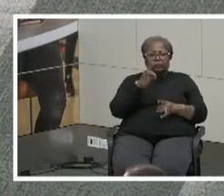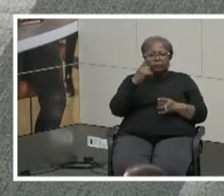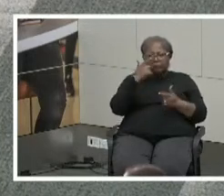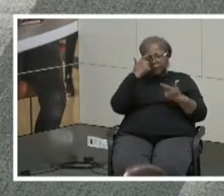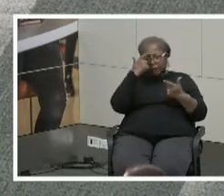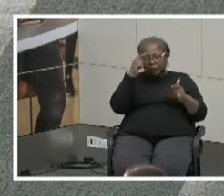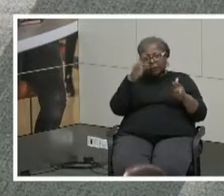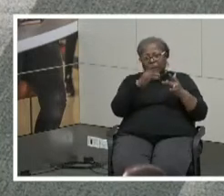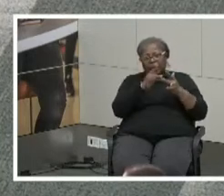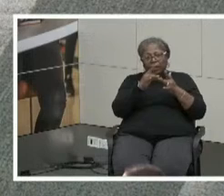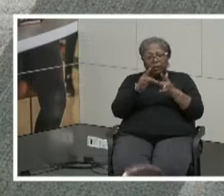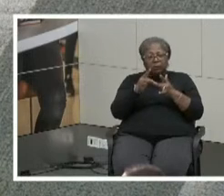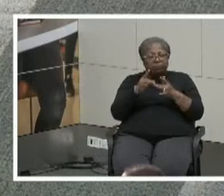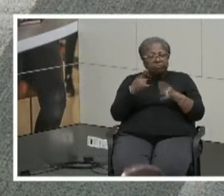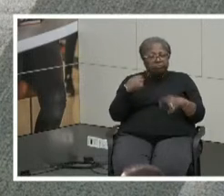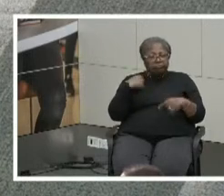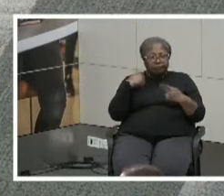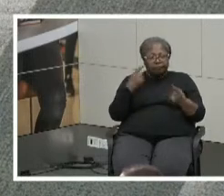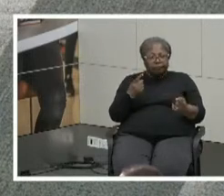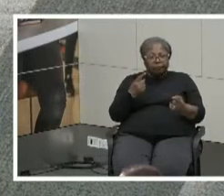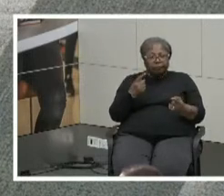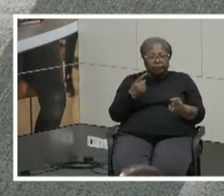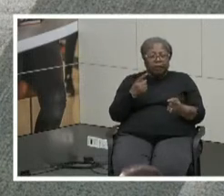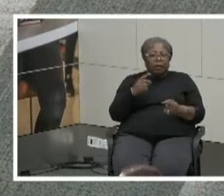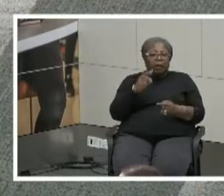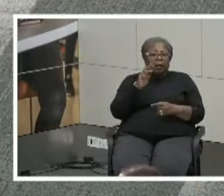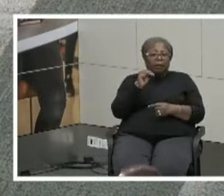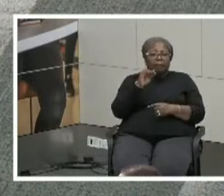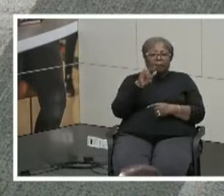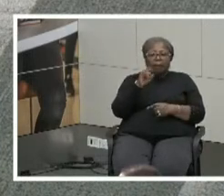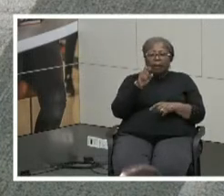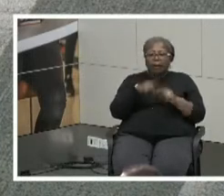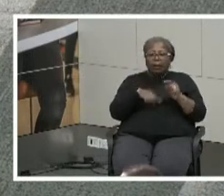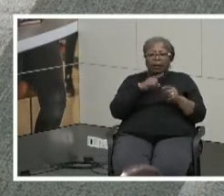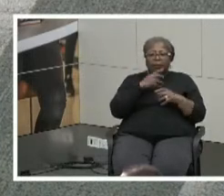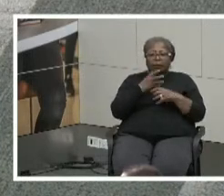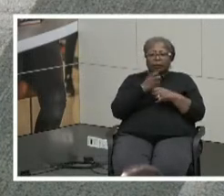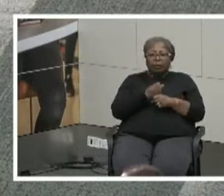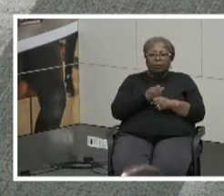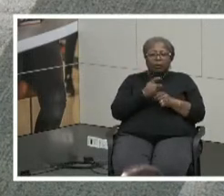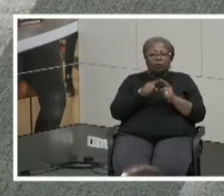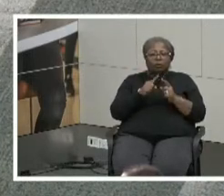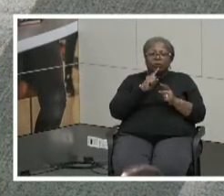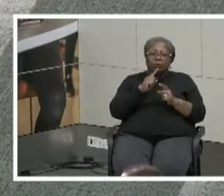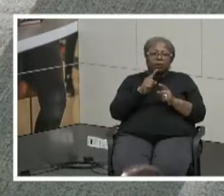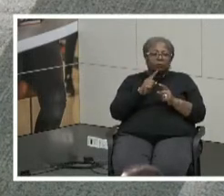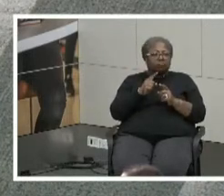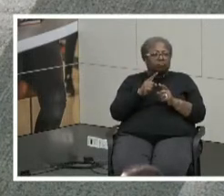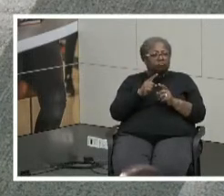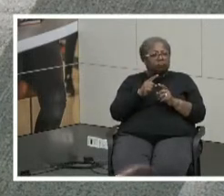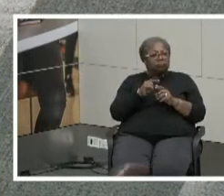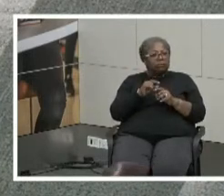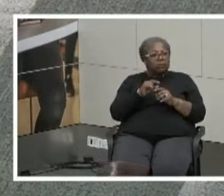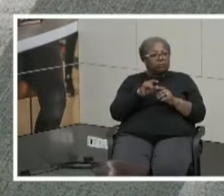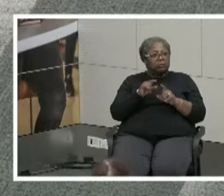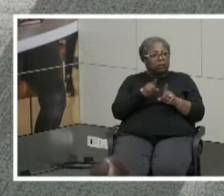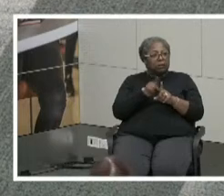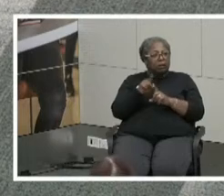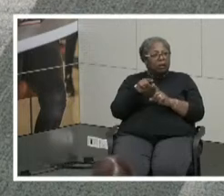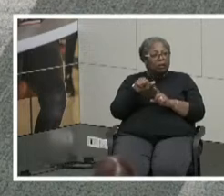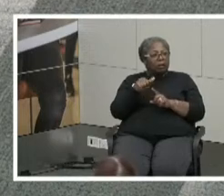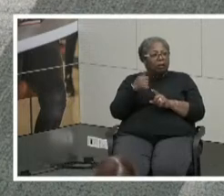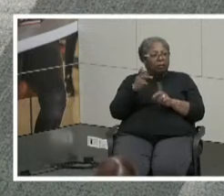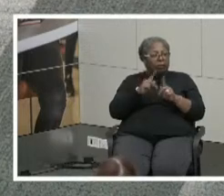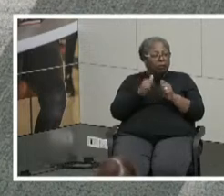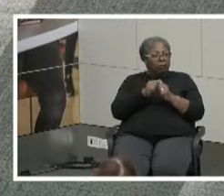leadership thus far miles cannot be trusted to be transparent with 160 million